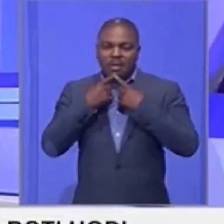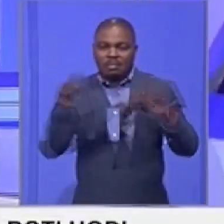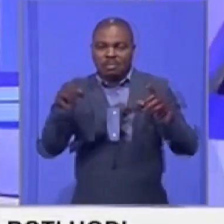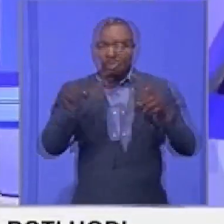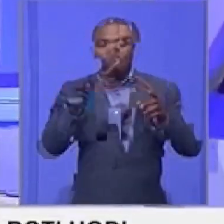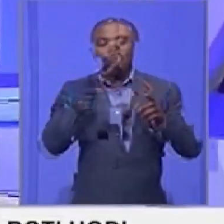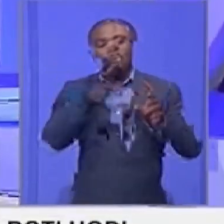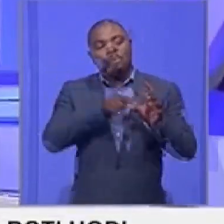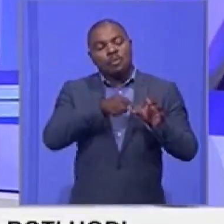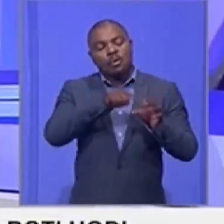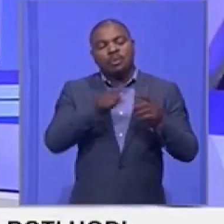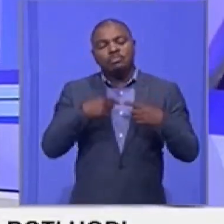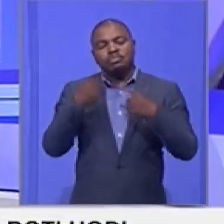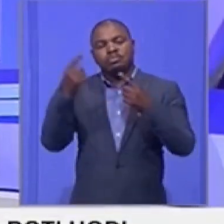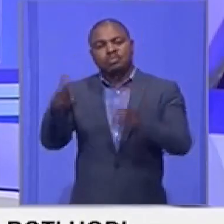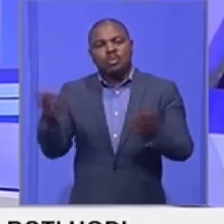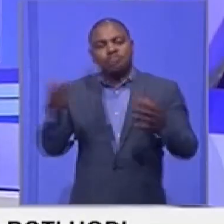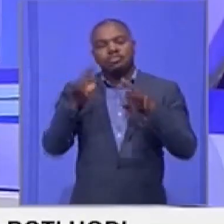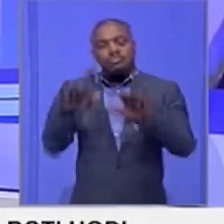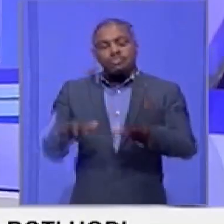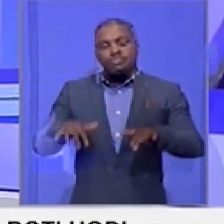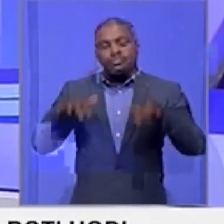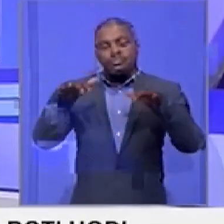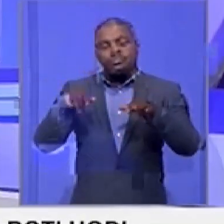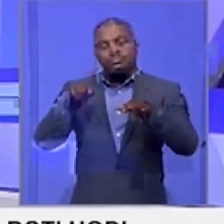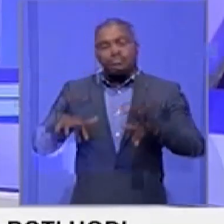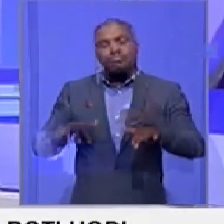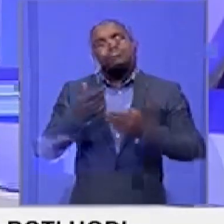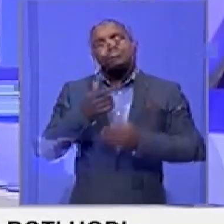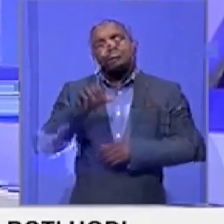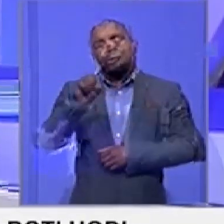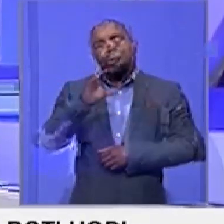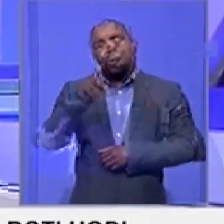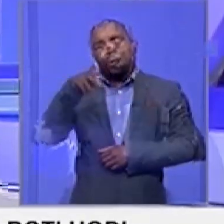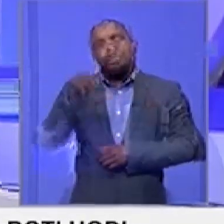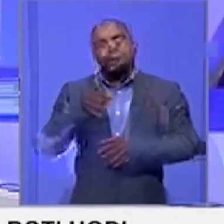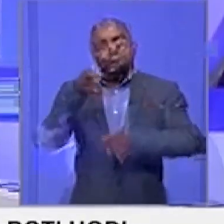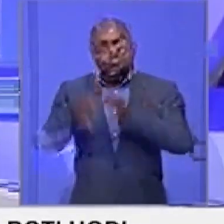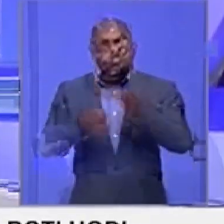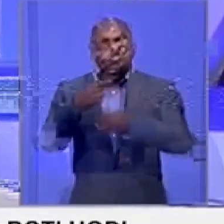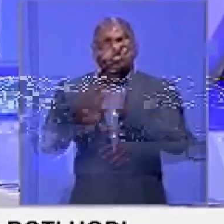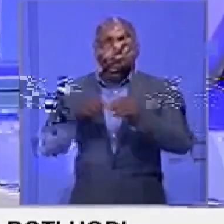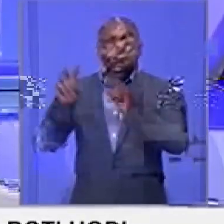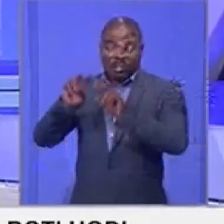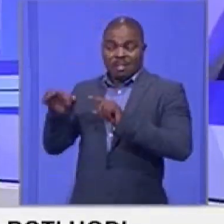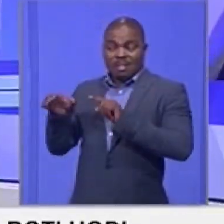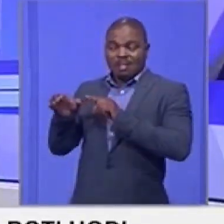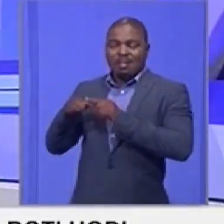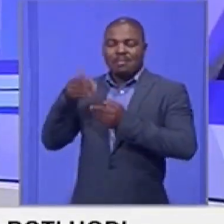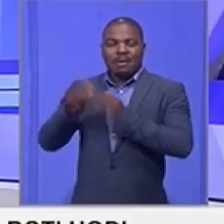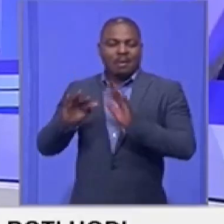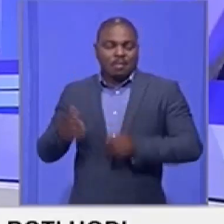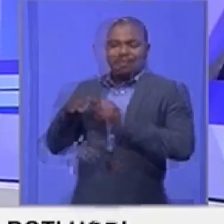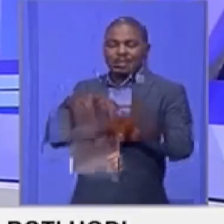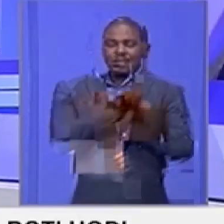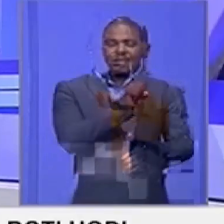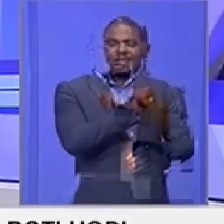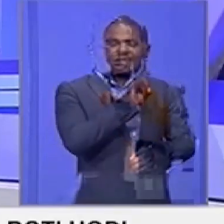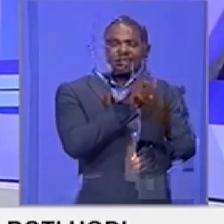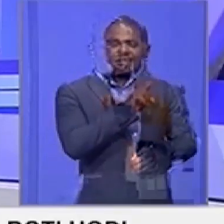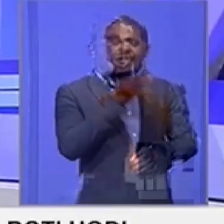kgethegileng SIU fa le ne le begela komiti ya diakhaonto tsa setšhaba ka ga merero ya Eskom. SIU ya re